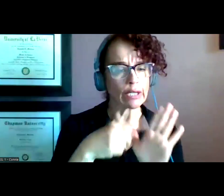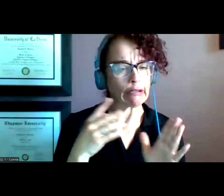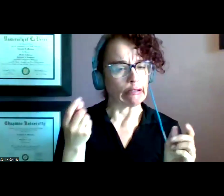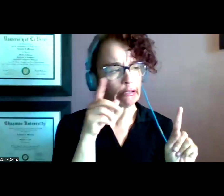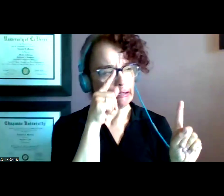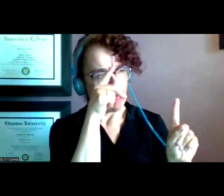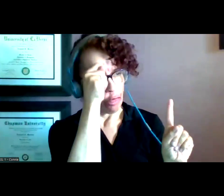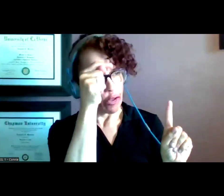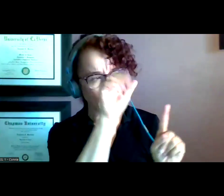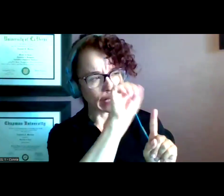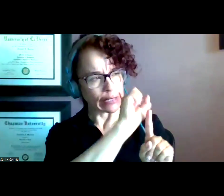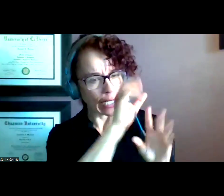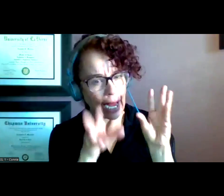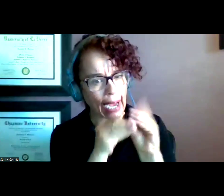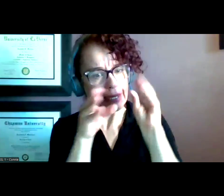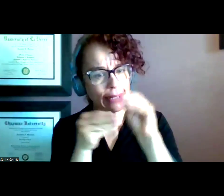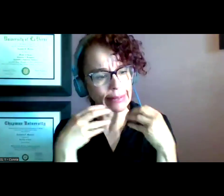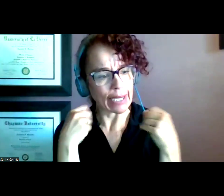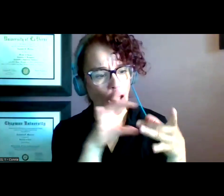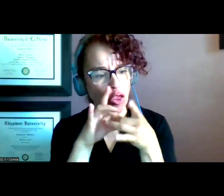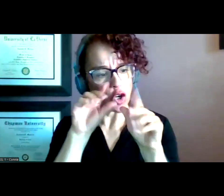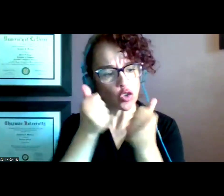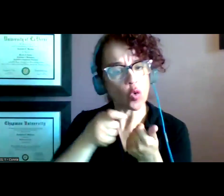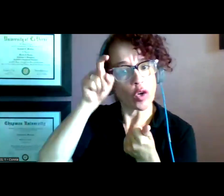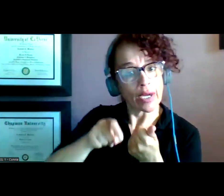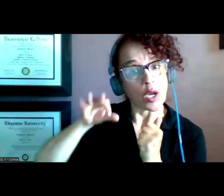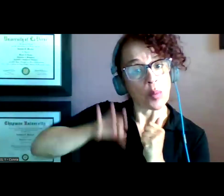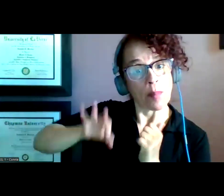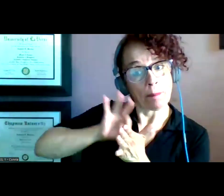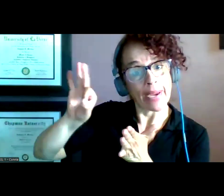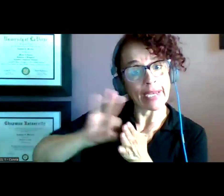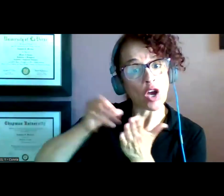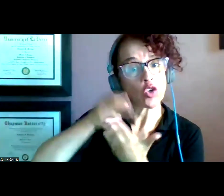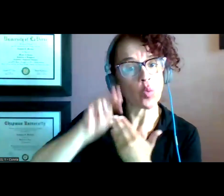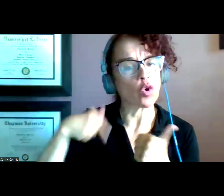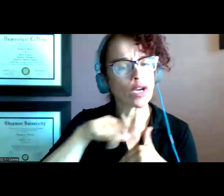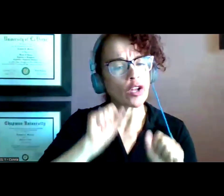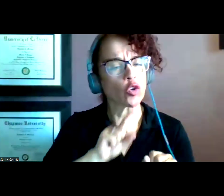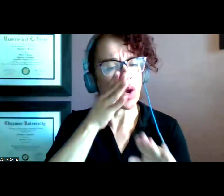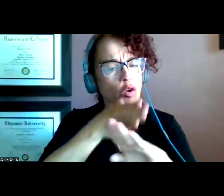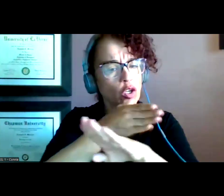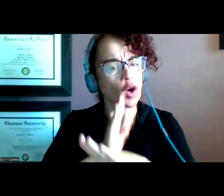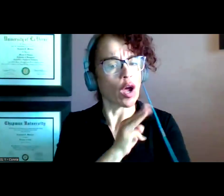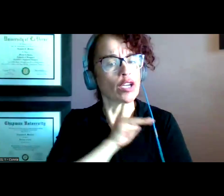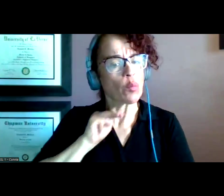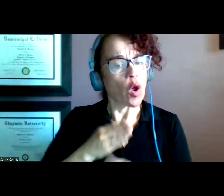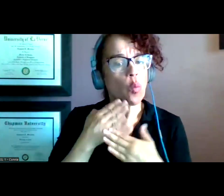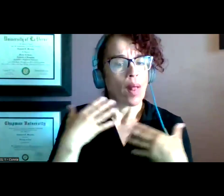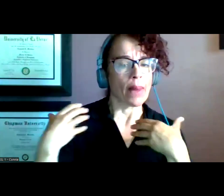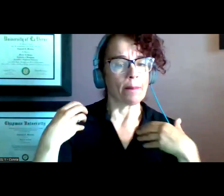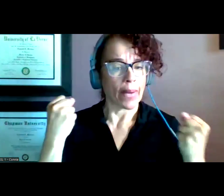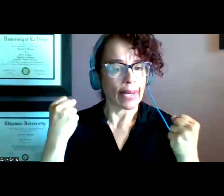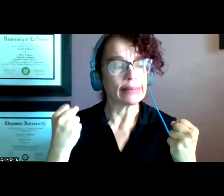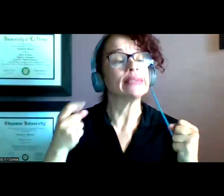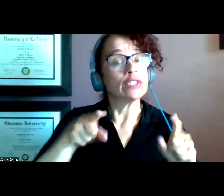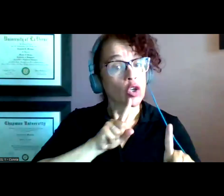of the case by adding these health-related social needs to the Medi-Cal program, how we can really improve our members' well-being. And we think